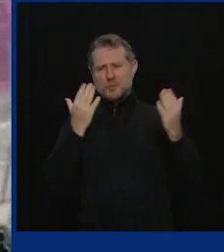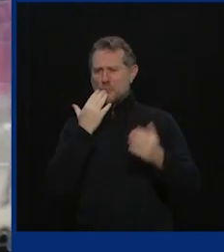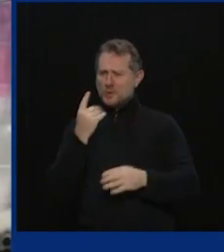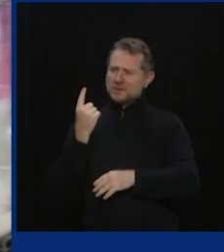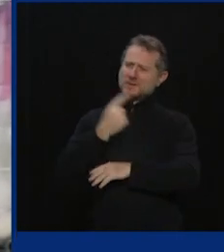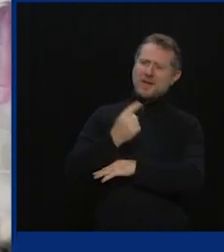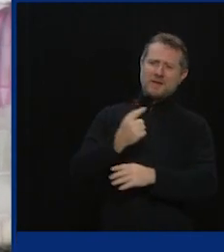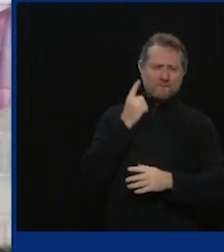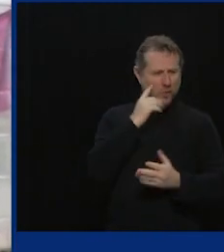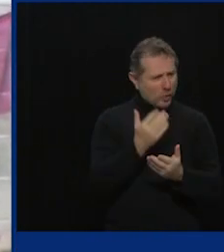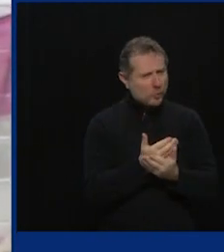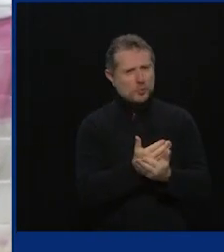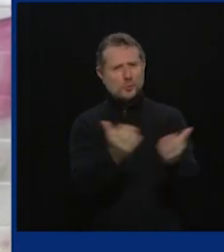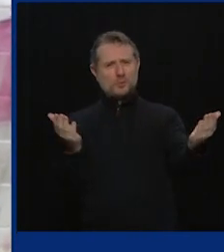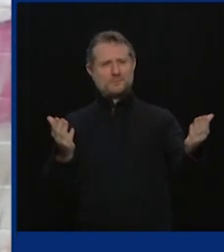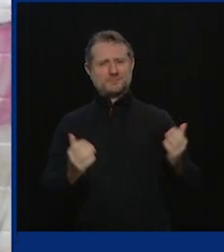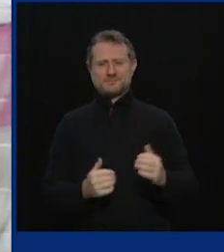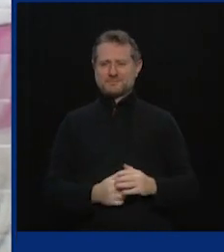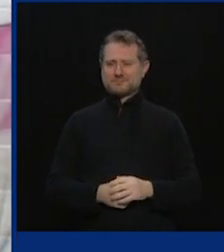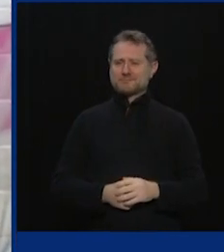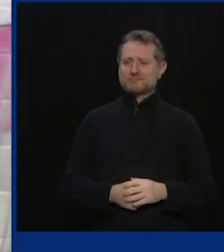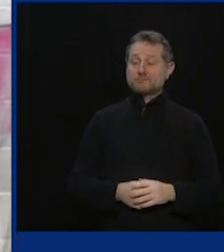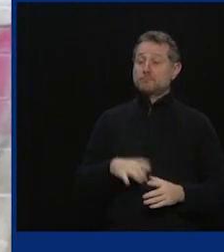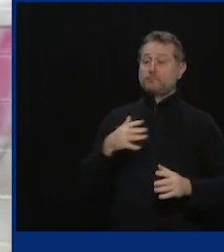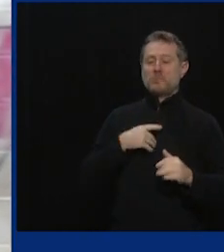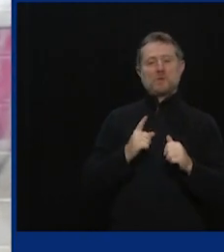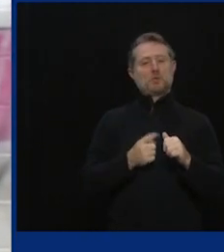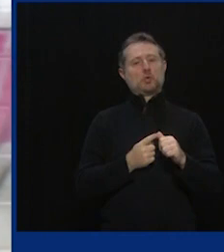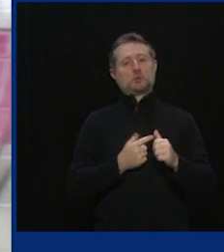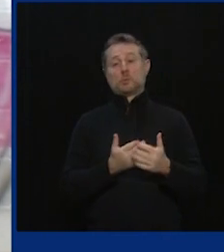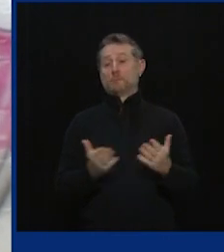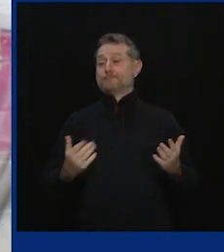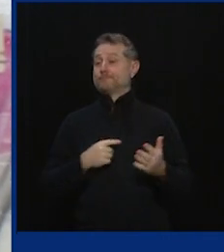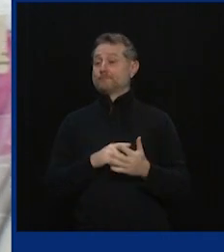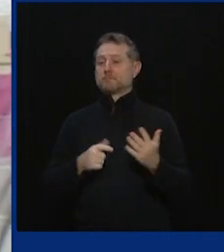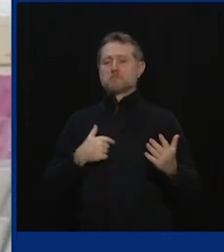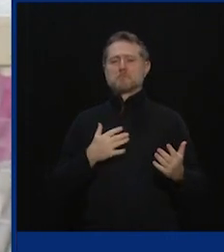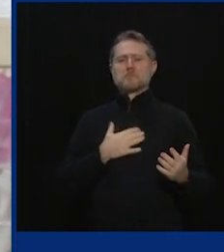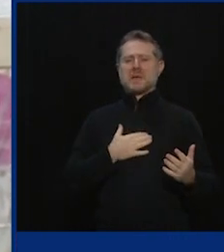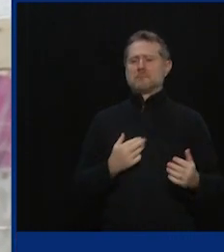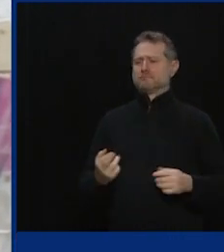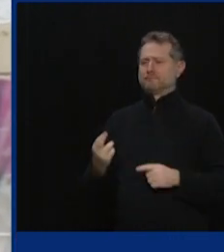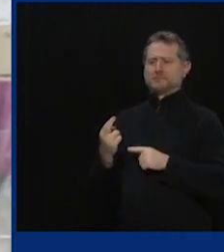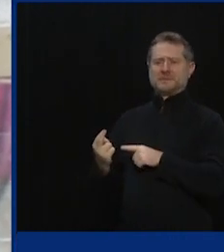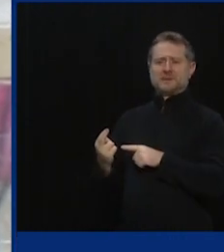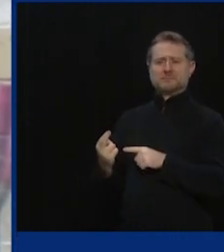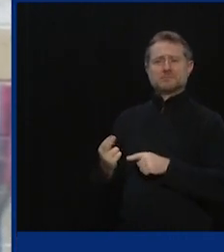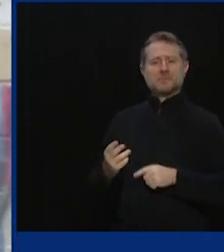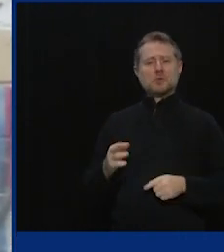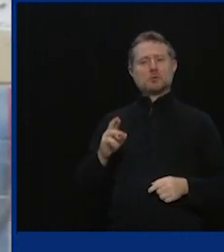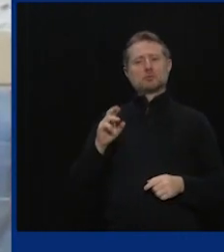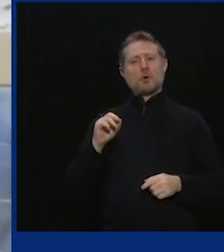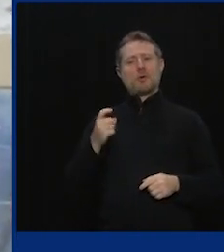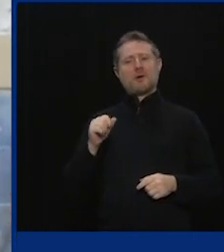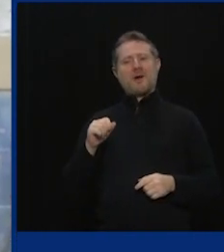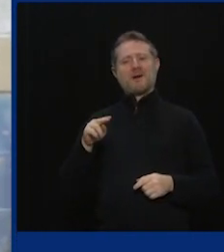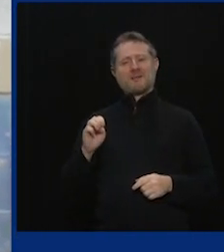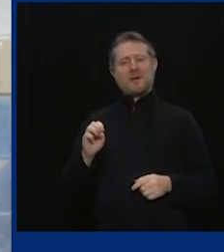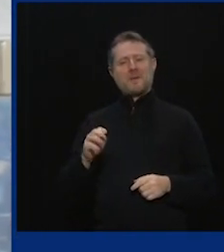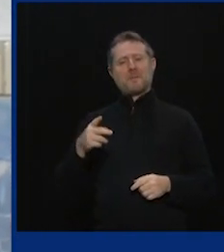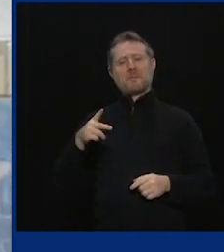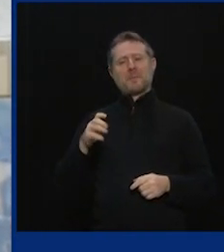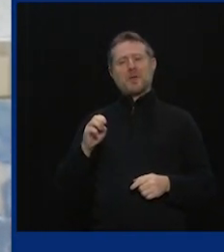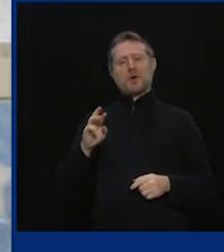friends. First of all, to my great friend Roxanne Prasad, we have been sisters since she